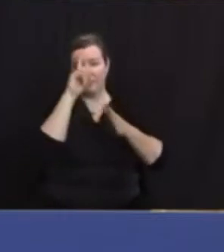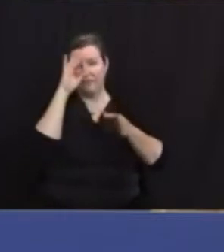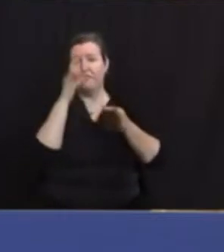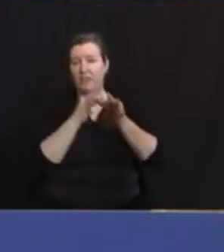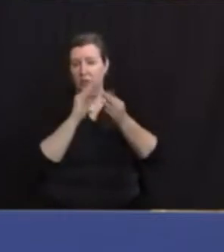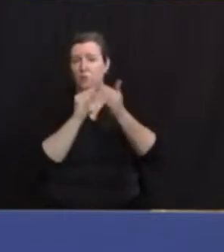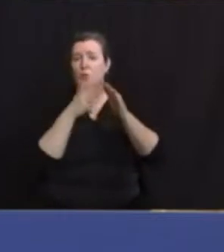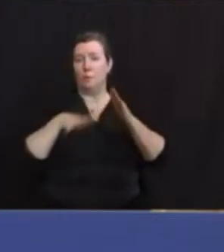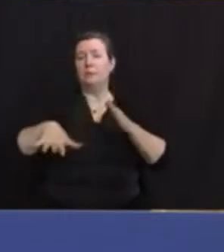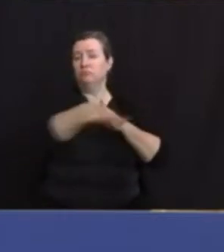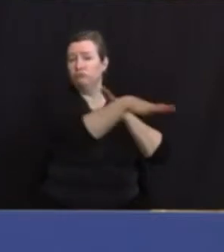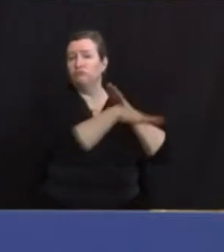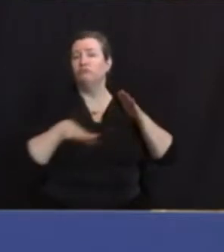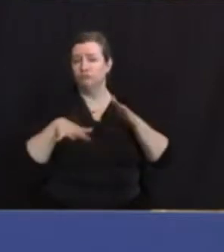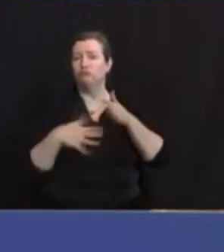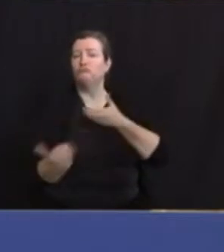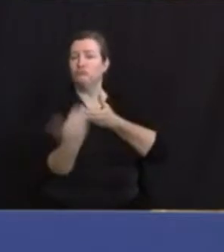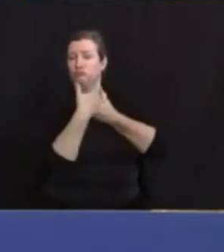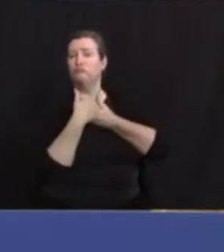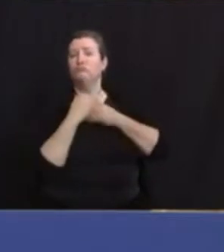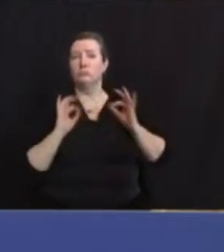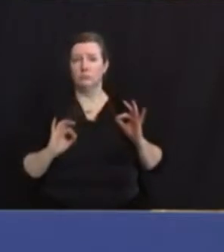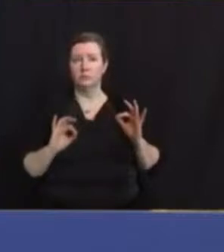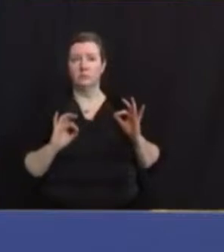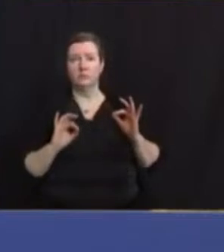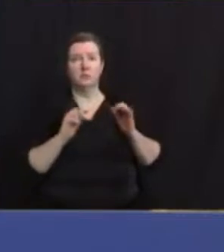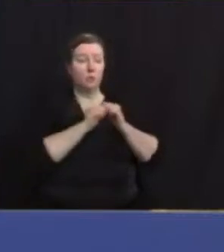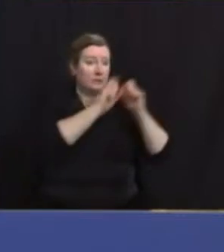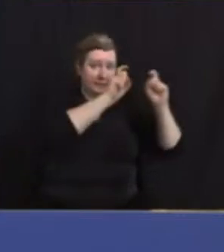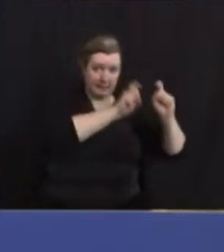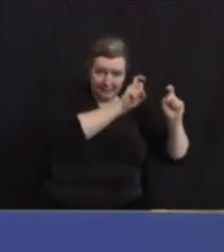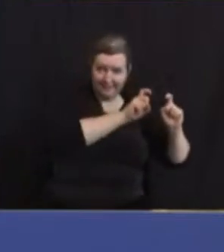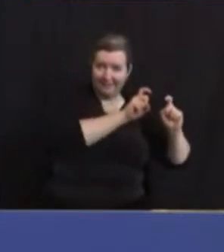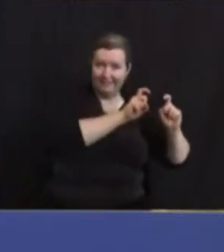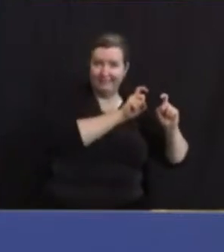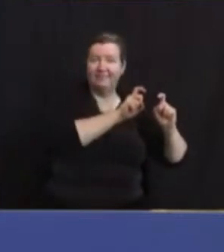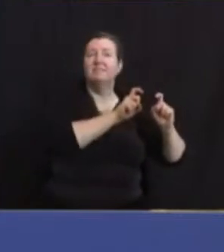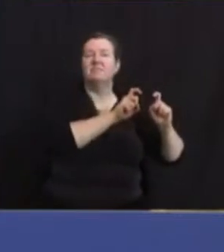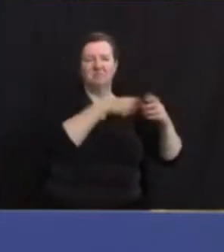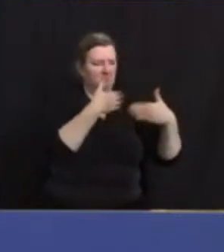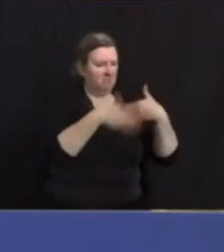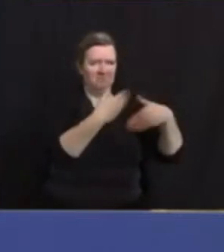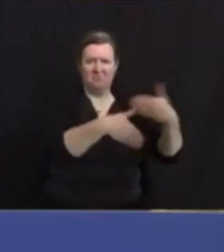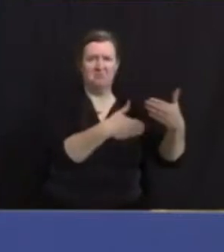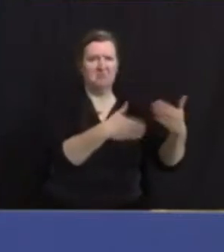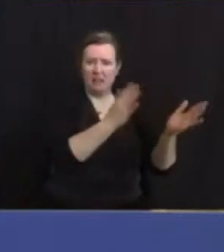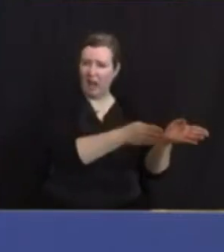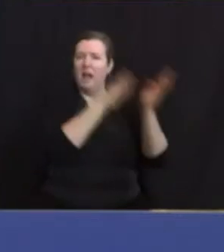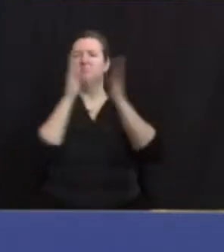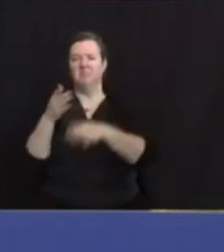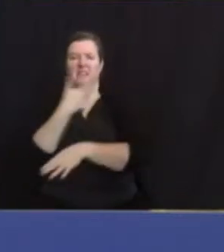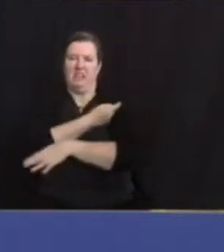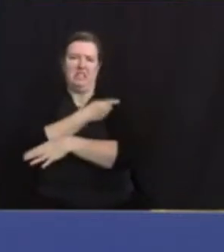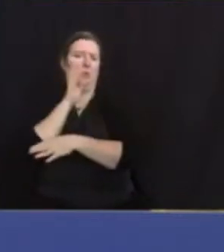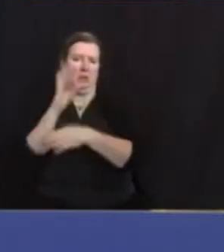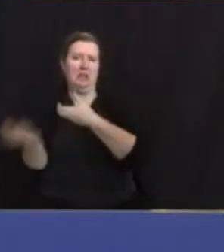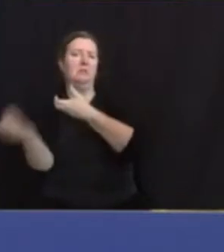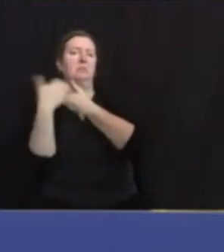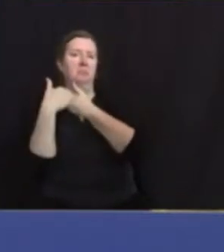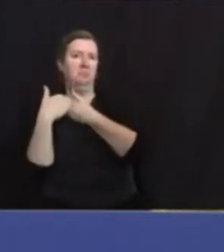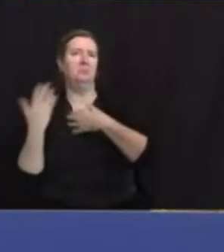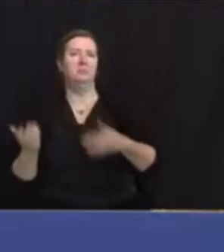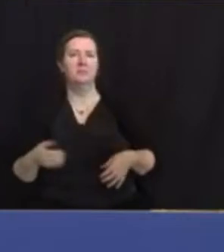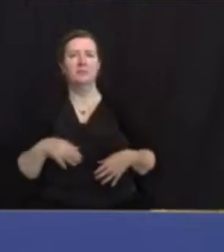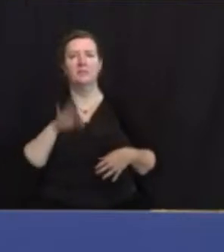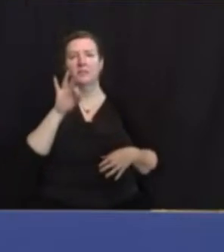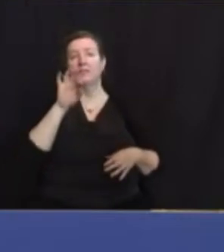And we saw it, as I said, first in testing and now in vaccines. And FEMA will be a big partner of ours